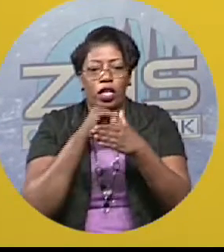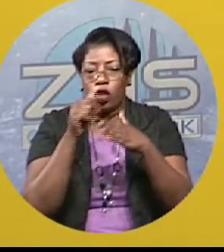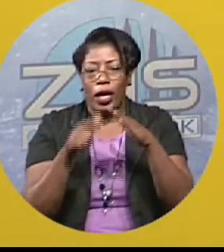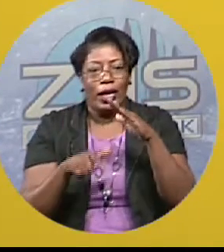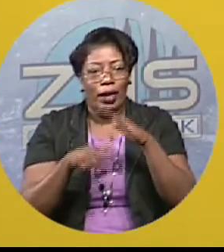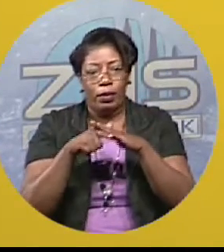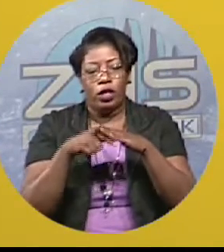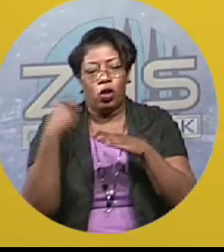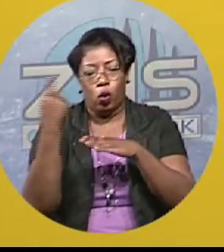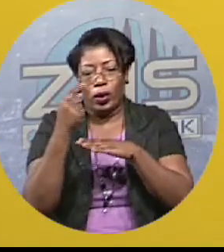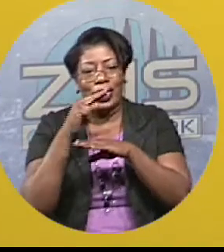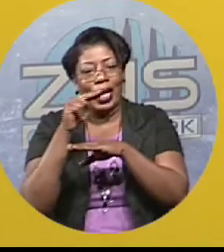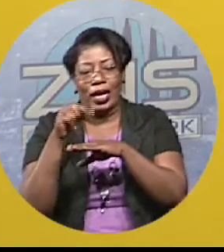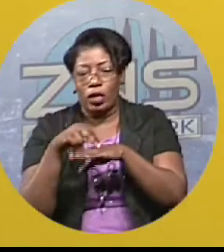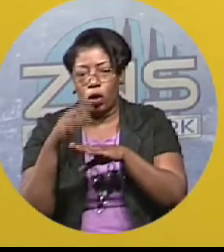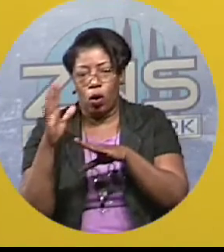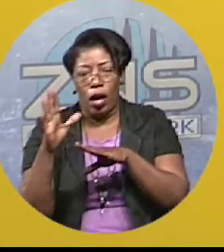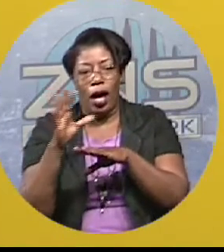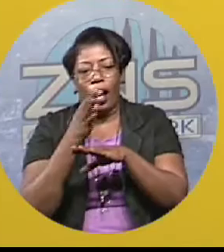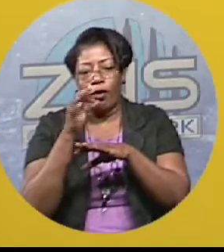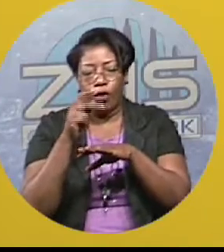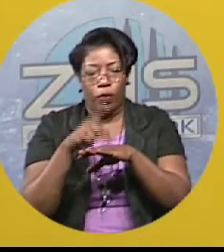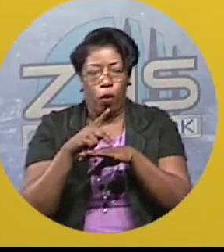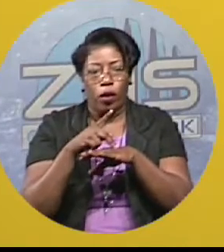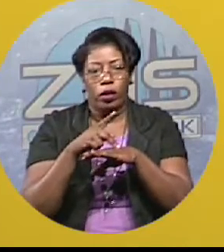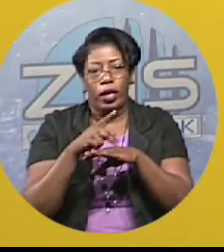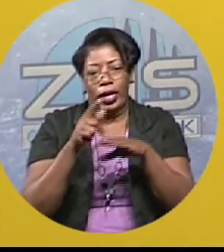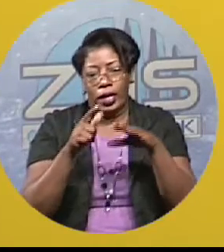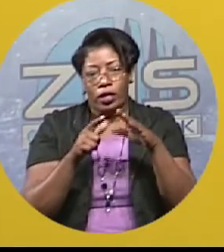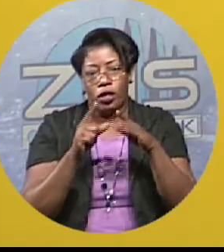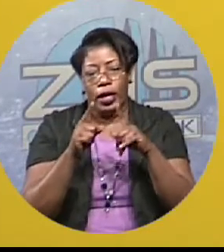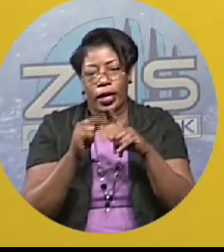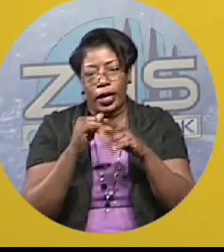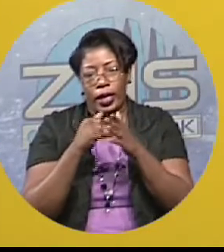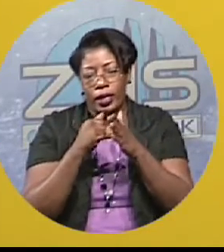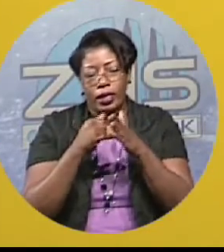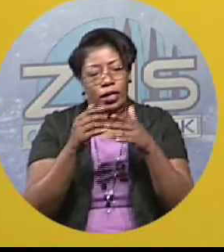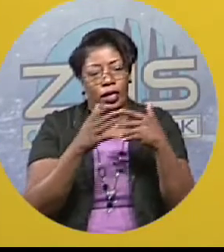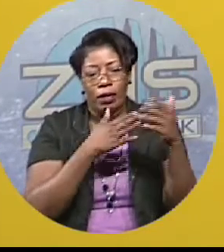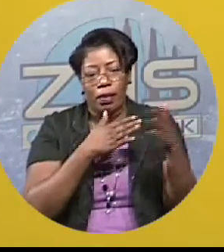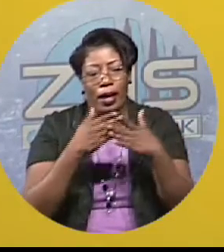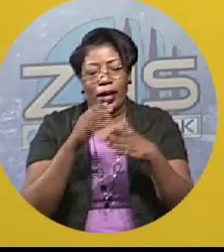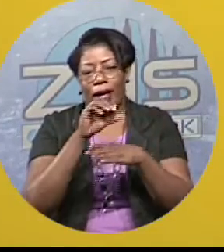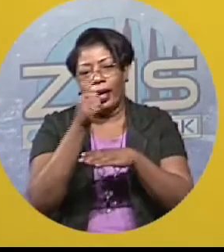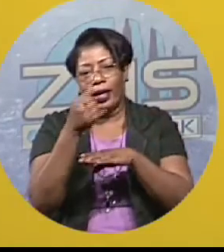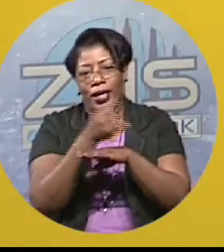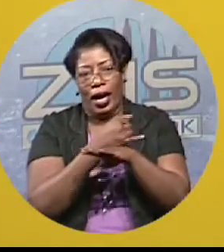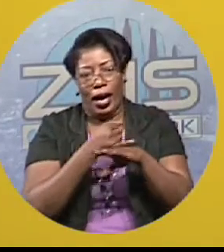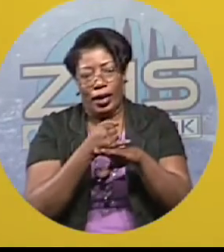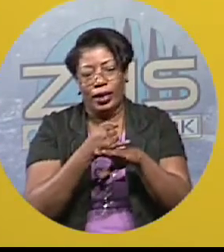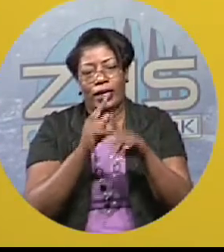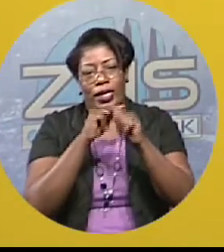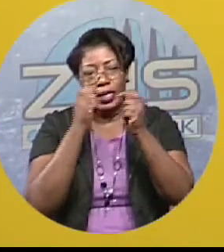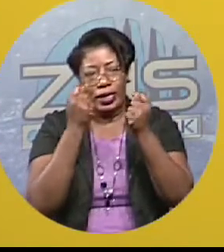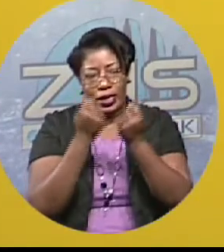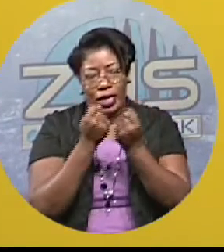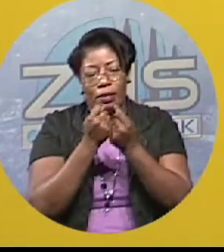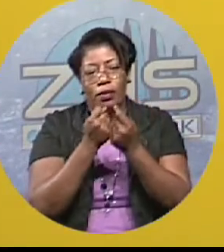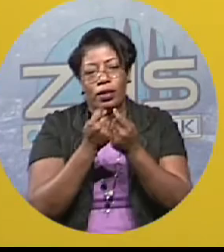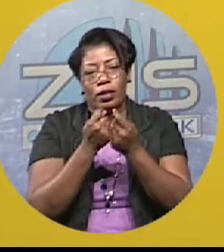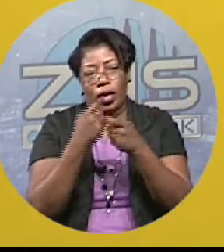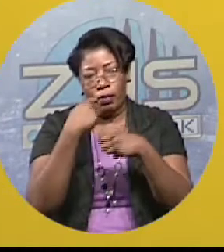Nassau, and Freeport. It's limited to any one of our islands where teams can be